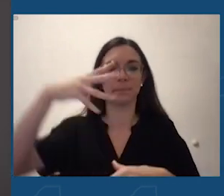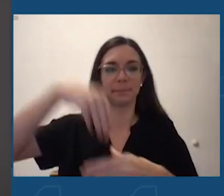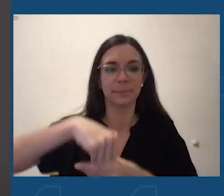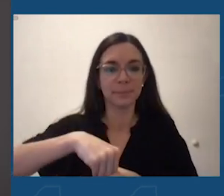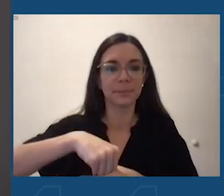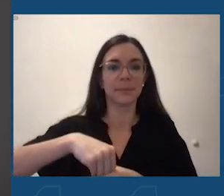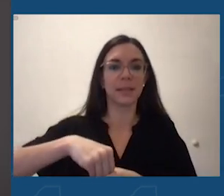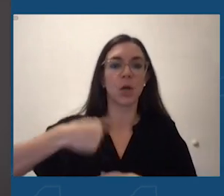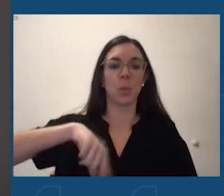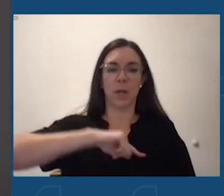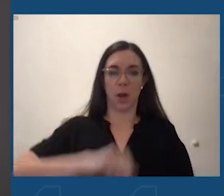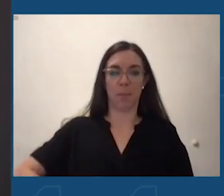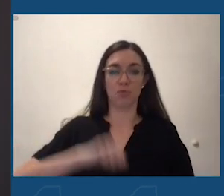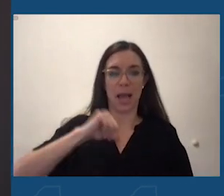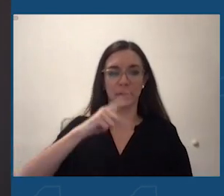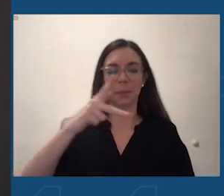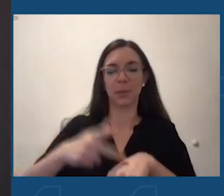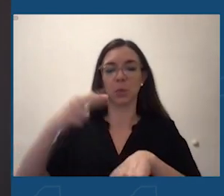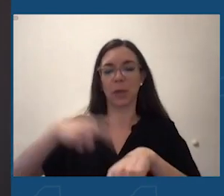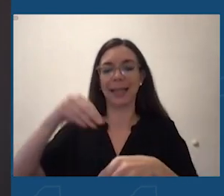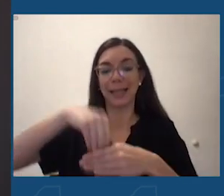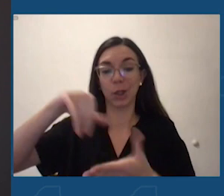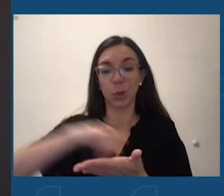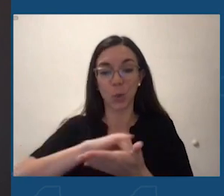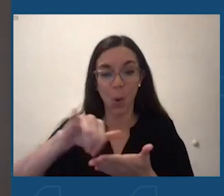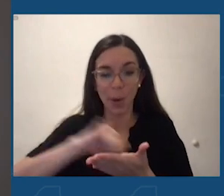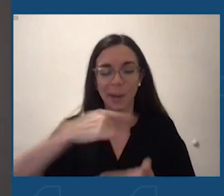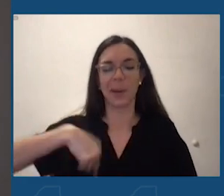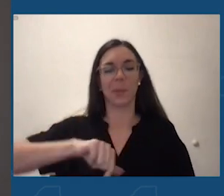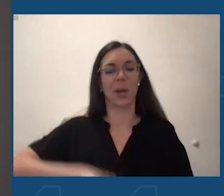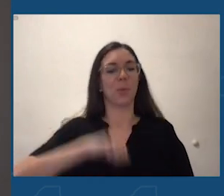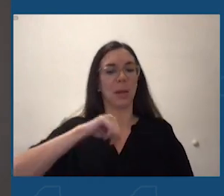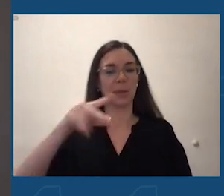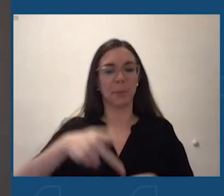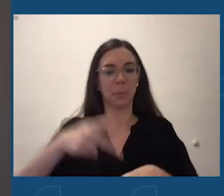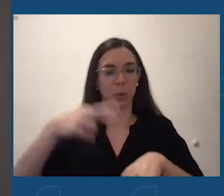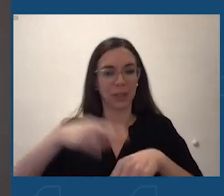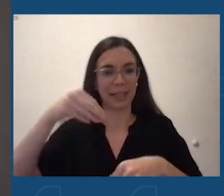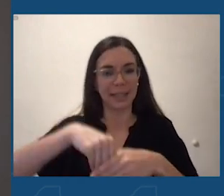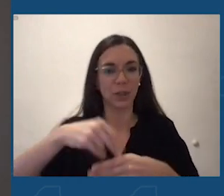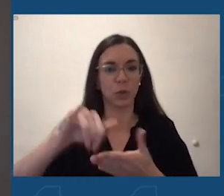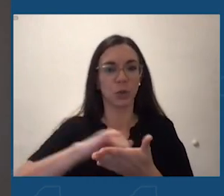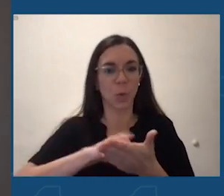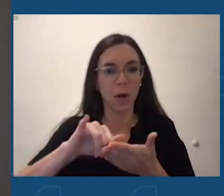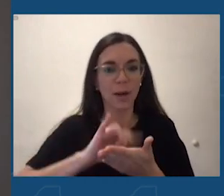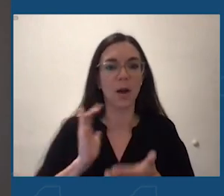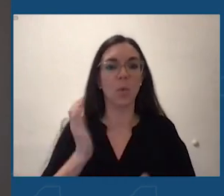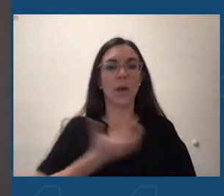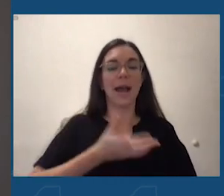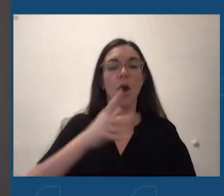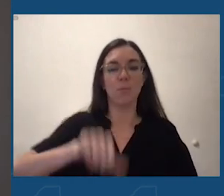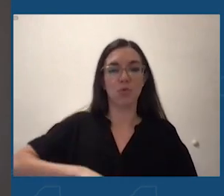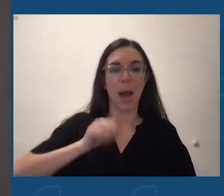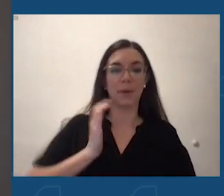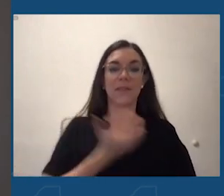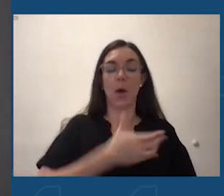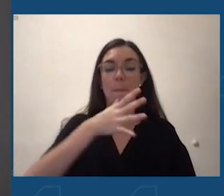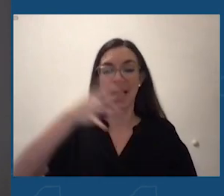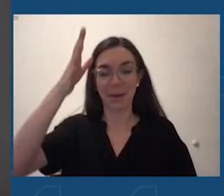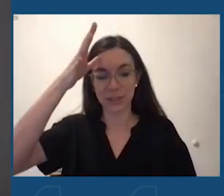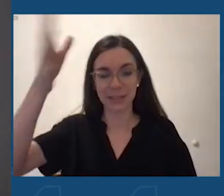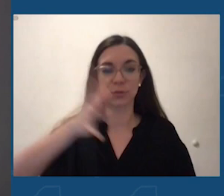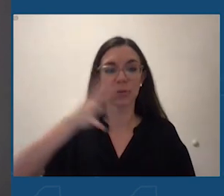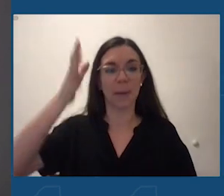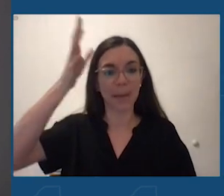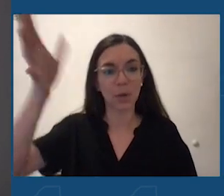ser puertorriqueños en Nueva York. We are proud to be Puerto Rican in New York. Estamos orgullosos de nuestros padres, abuelos, and